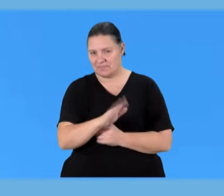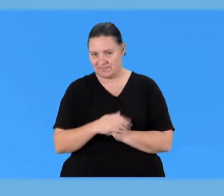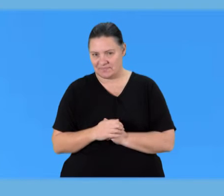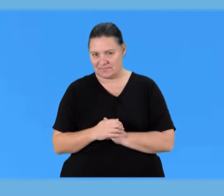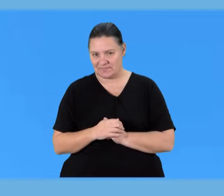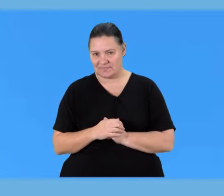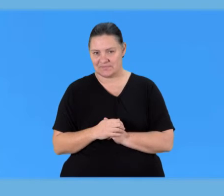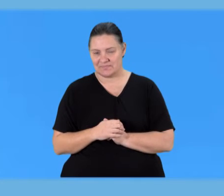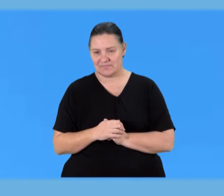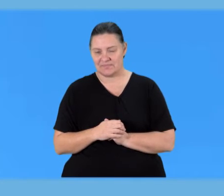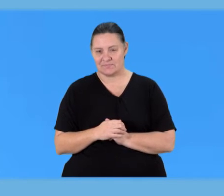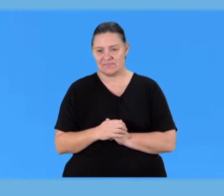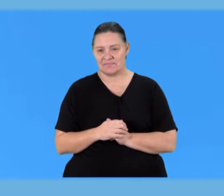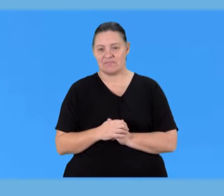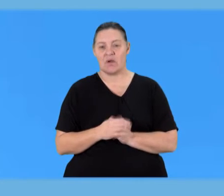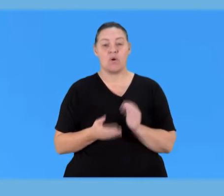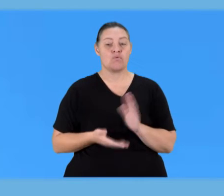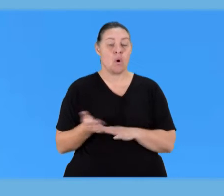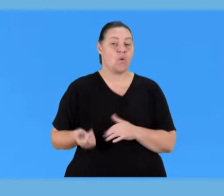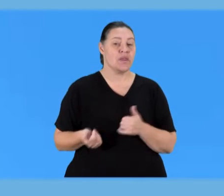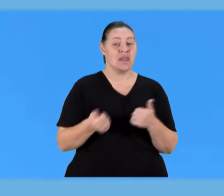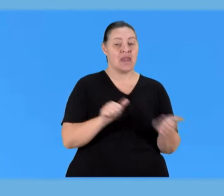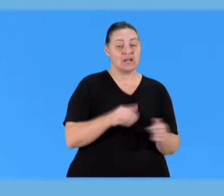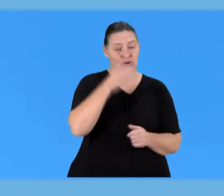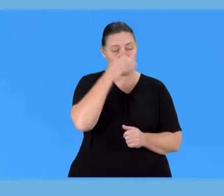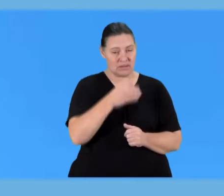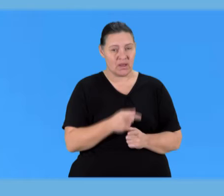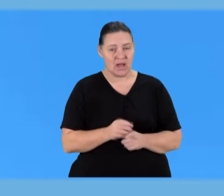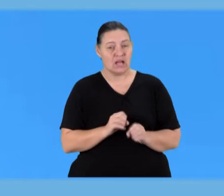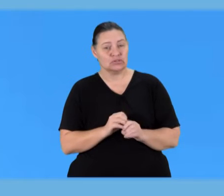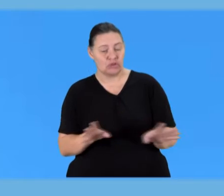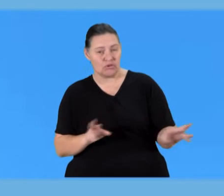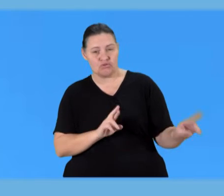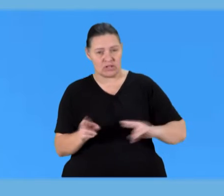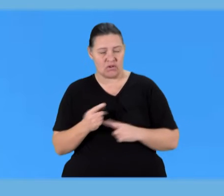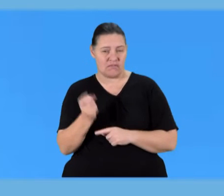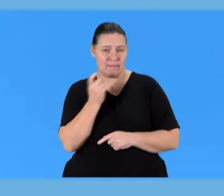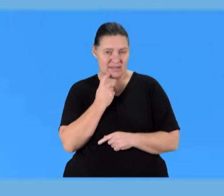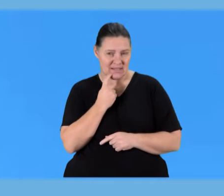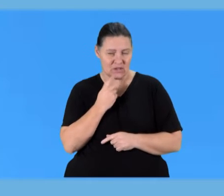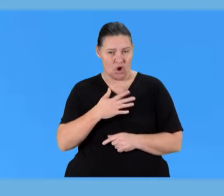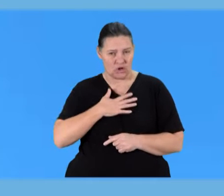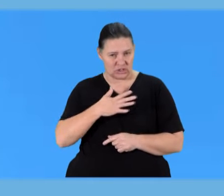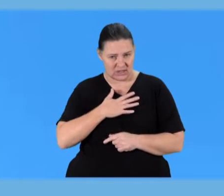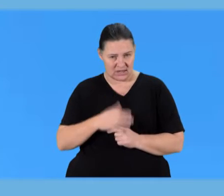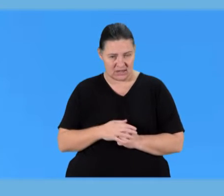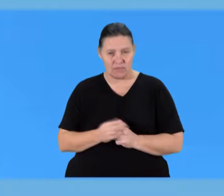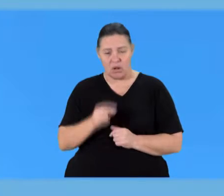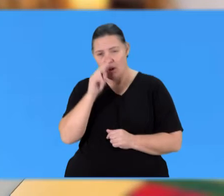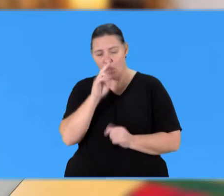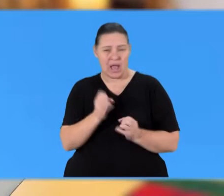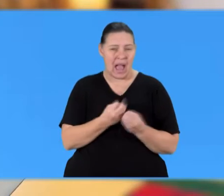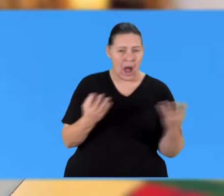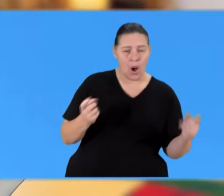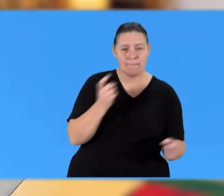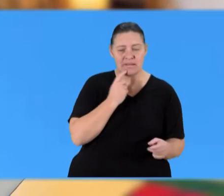pictures. So, to go on to our next concept, which is the general reaction of metals with oxygen. So